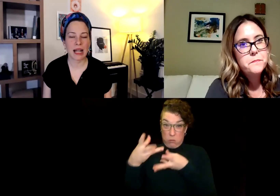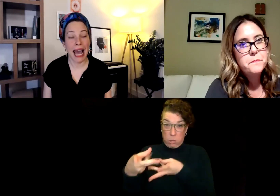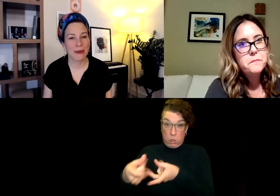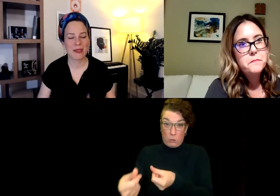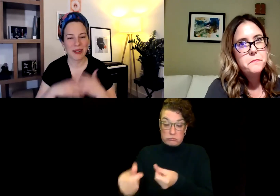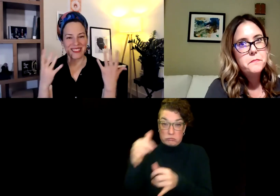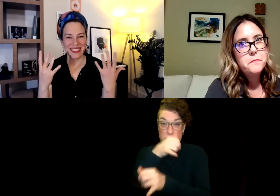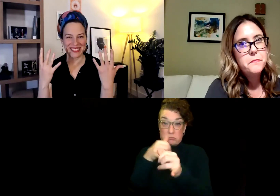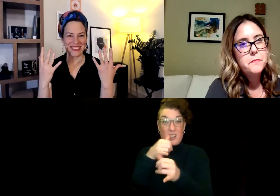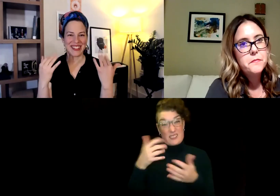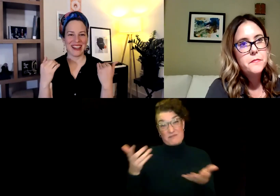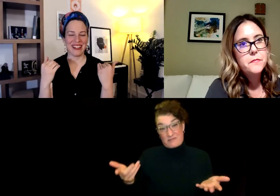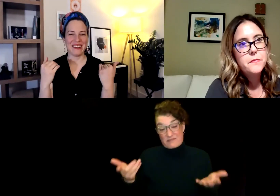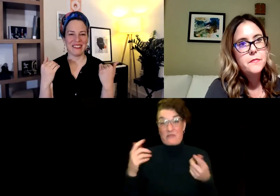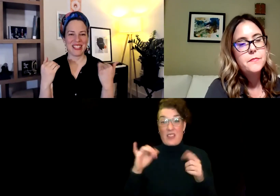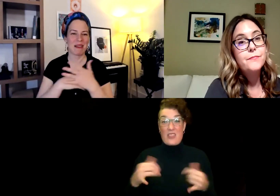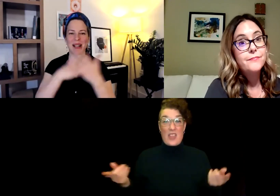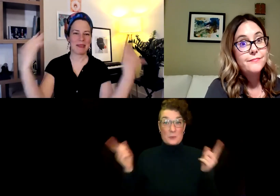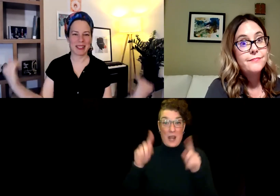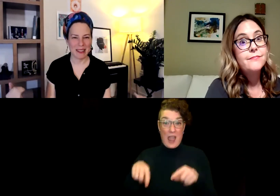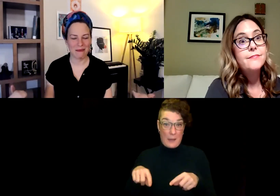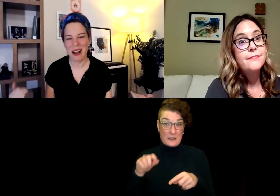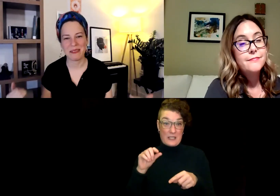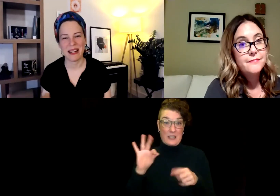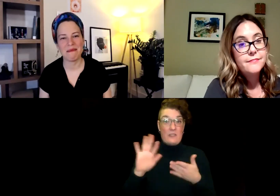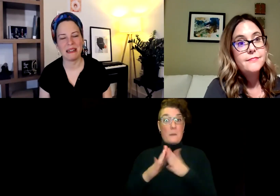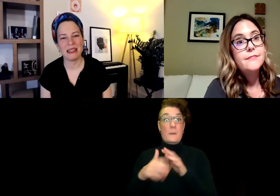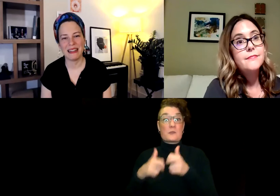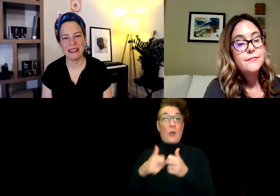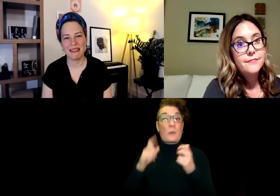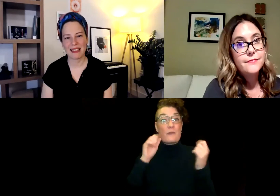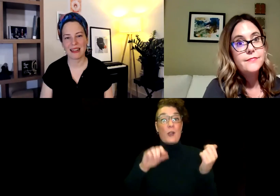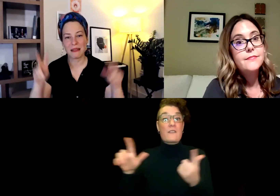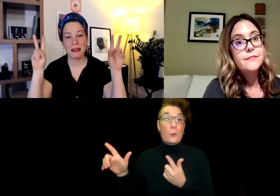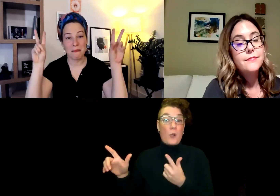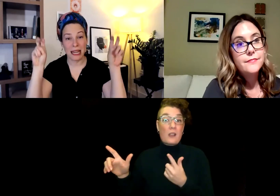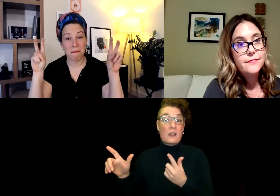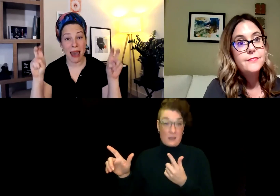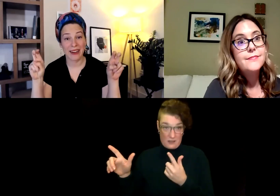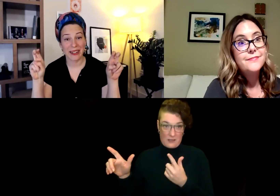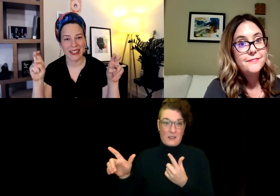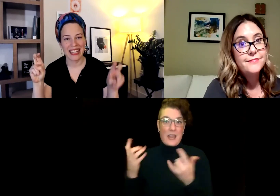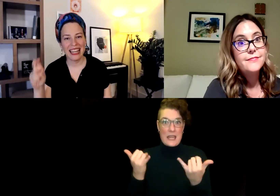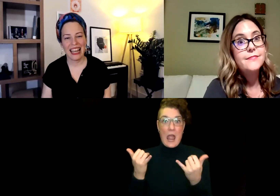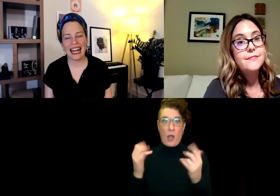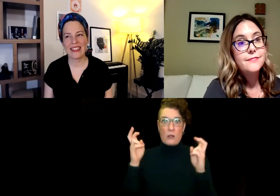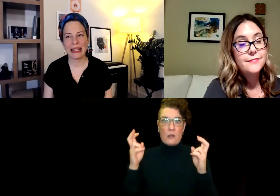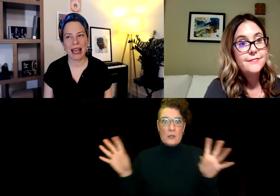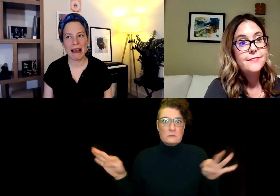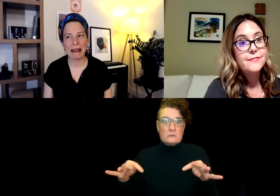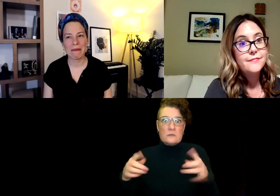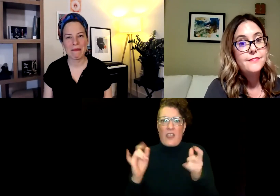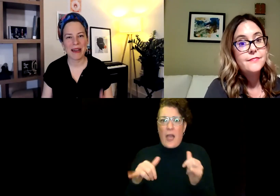that's what happens when when something becomes a collective problem, right? It suddenly it matters. And at the